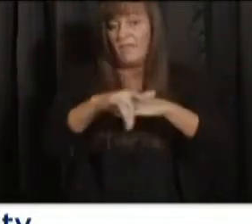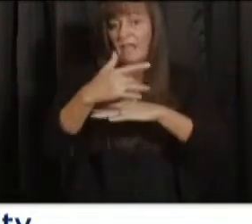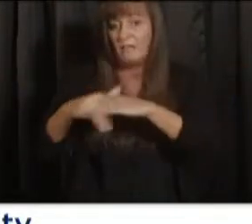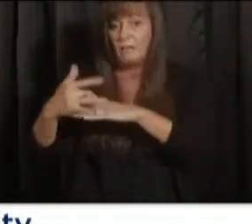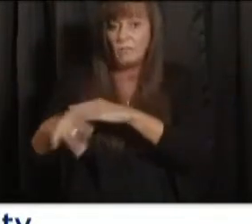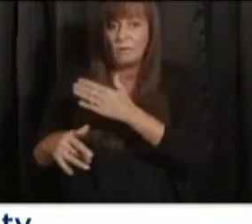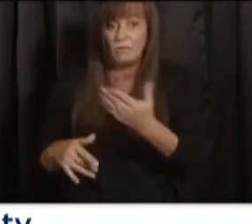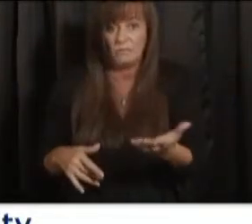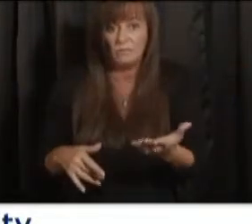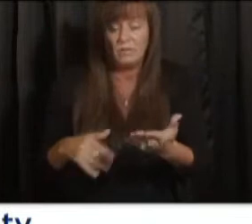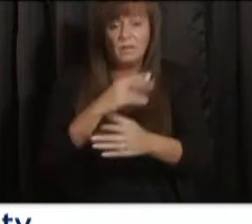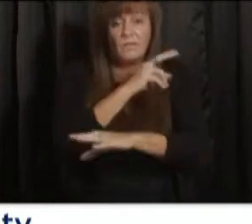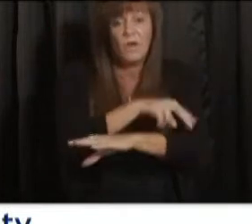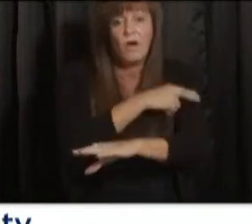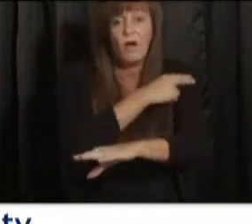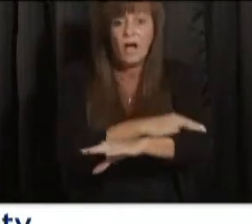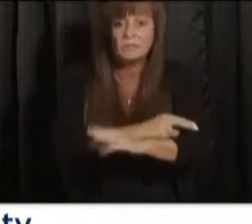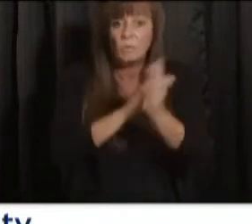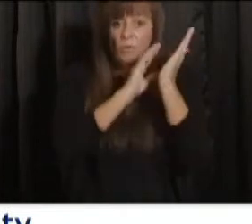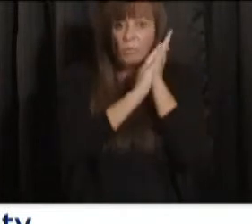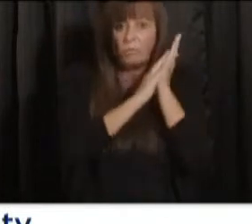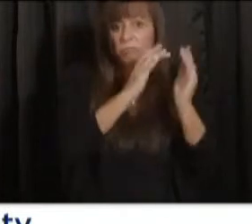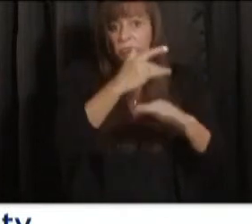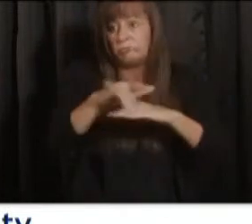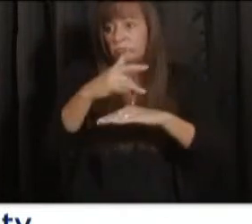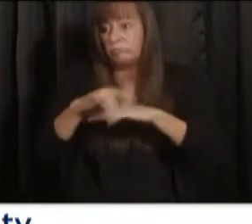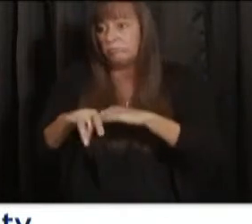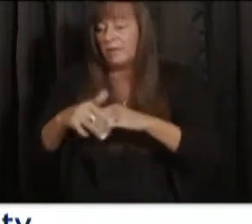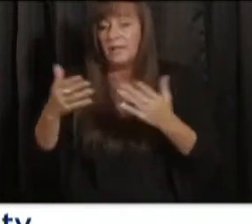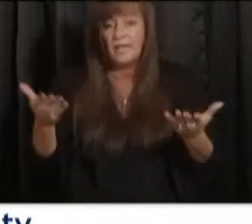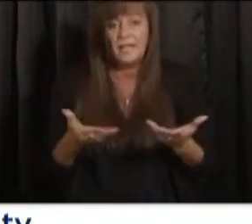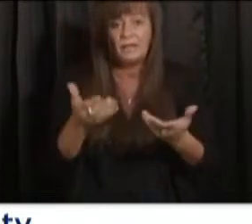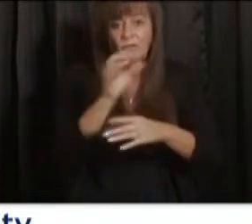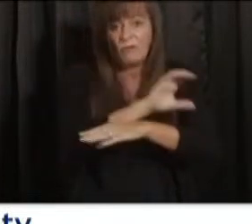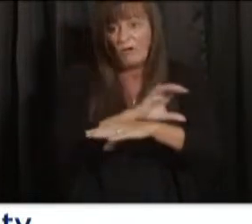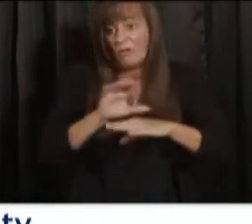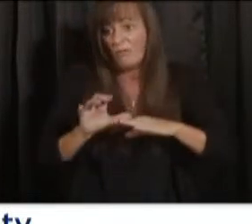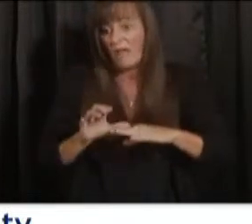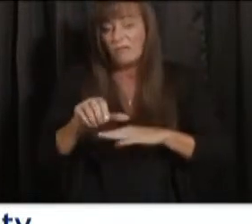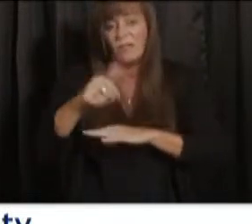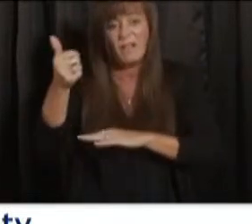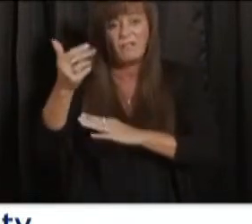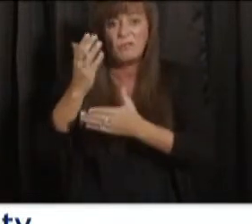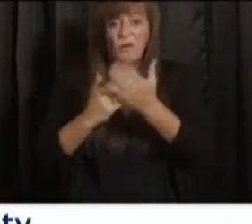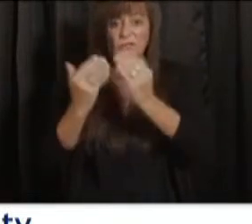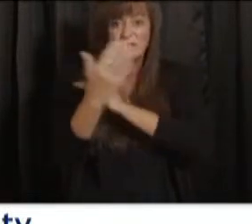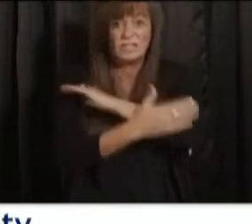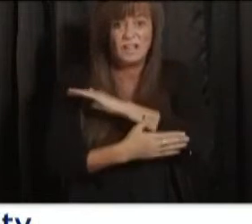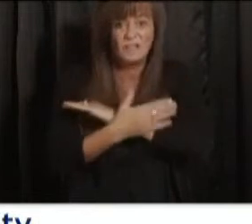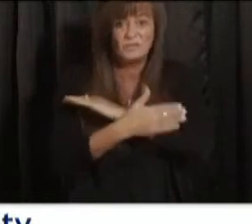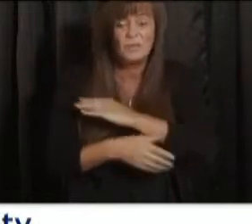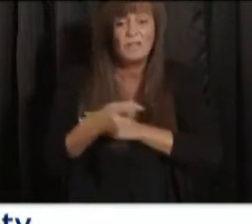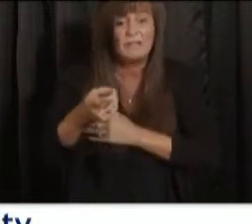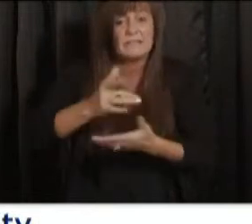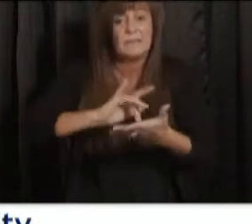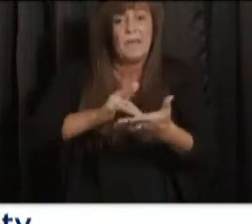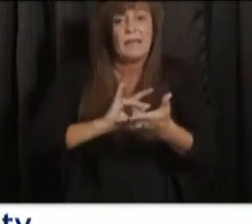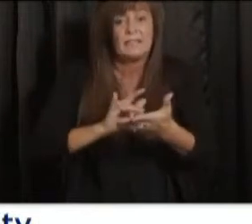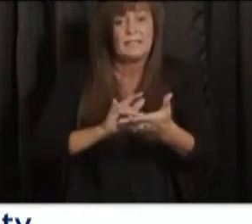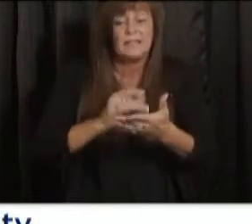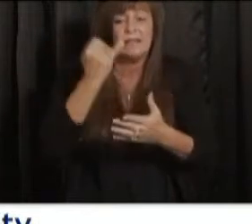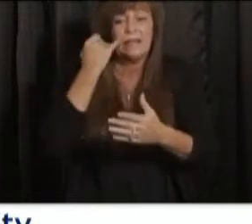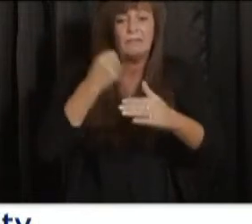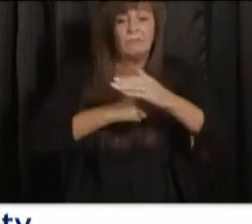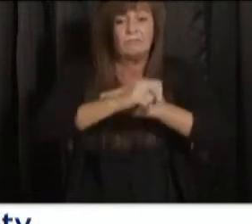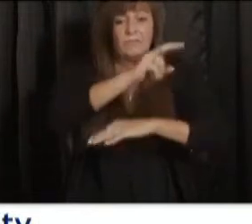to hospital capacity is, here in Colorado and across much of the country, these have historically been administered in hospitals.